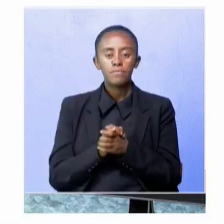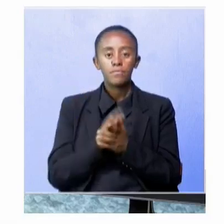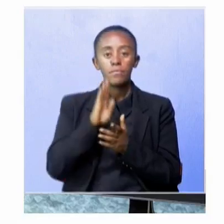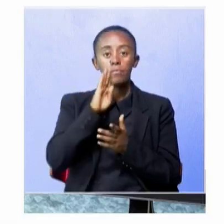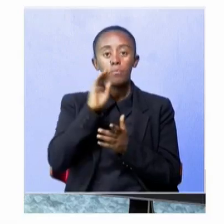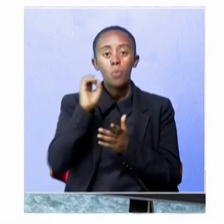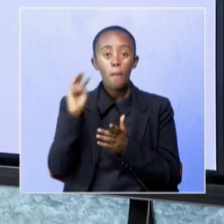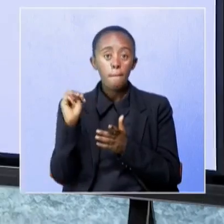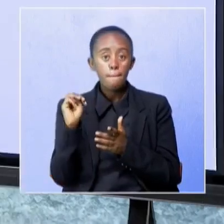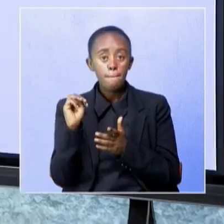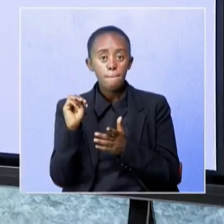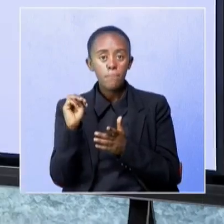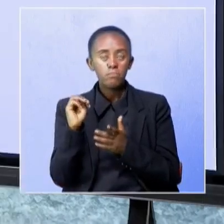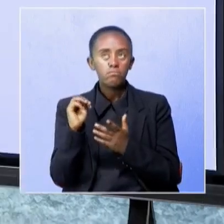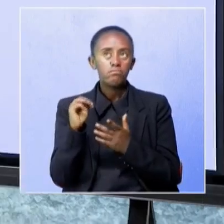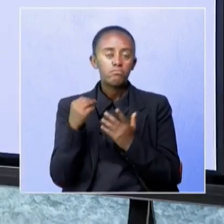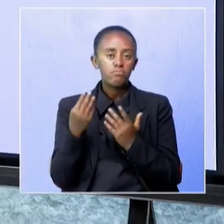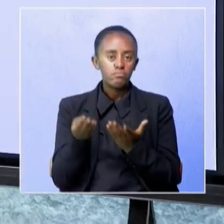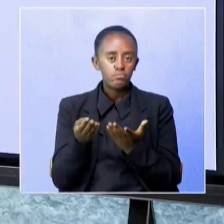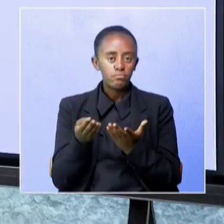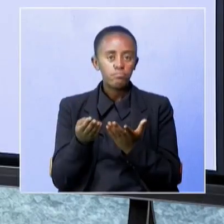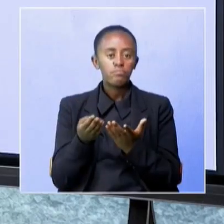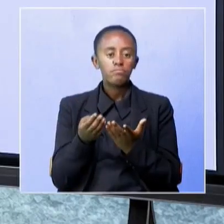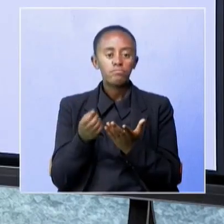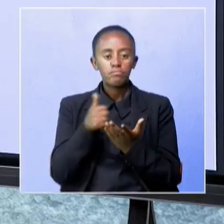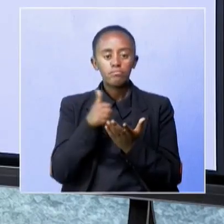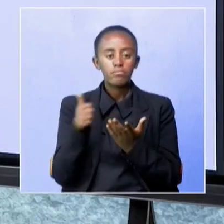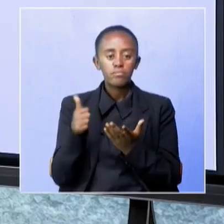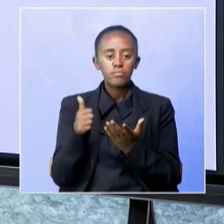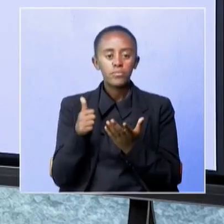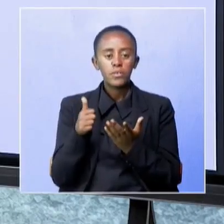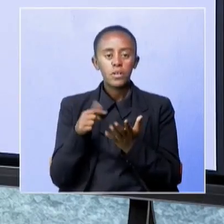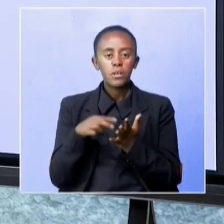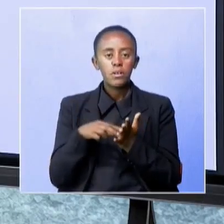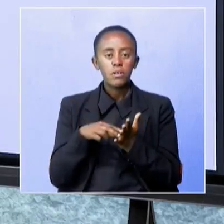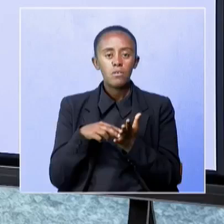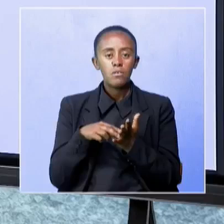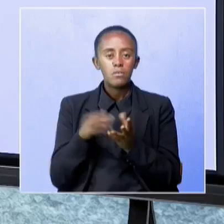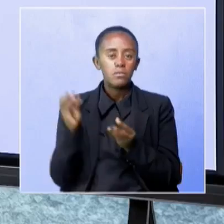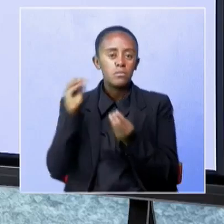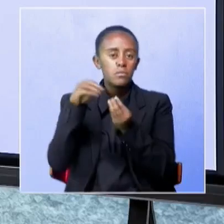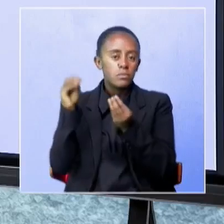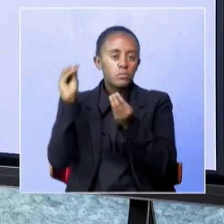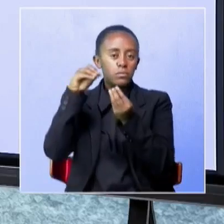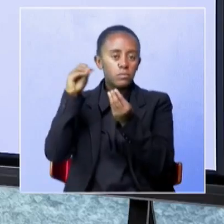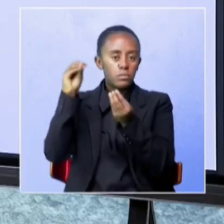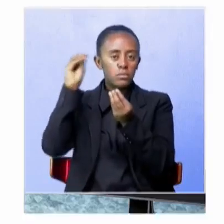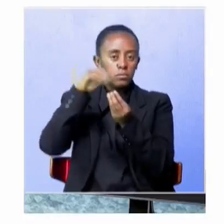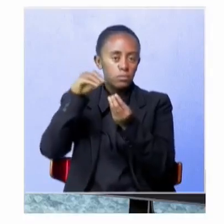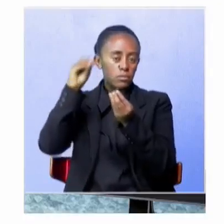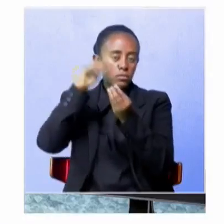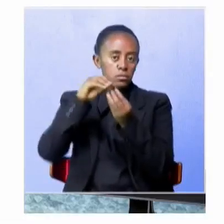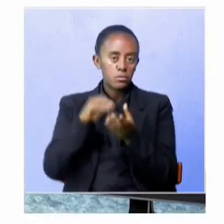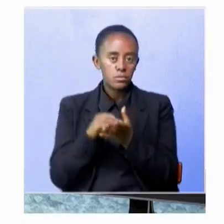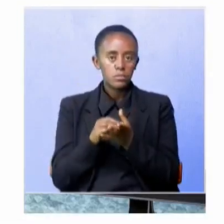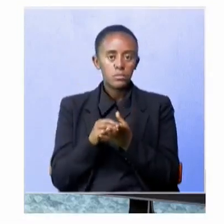Boom talks about what? A rise or an increase in something.